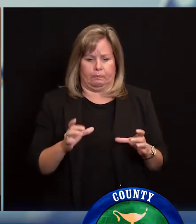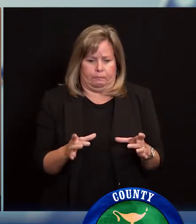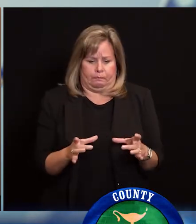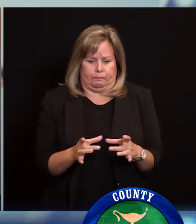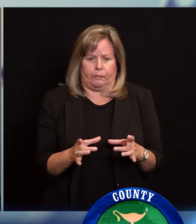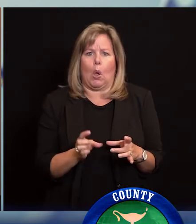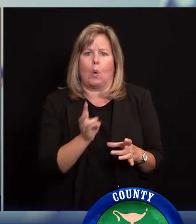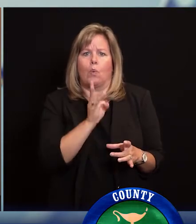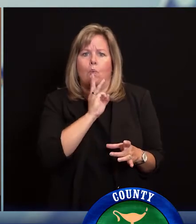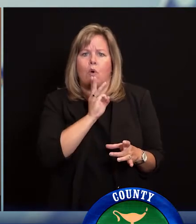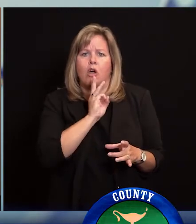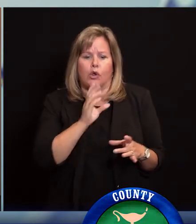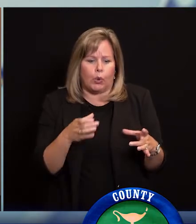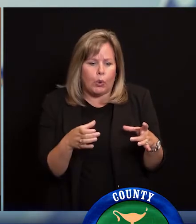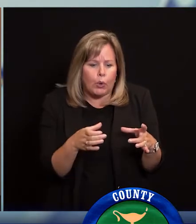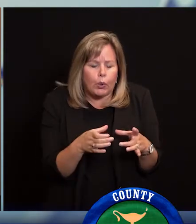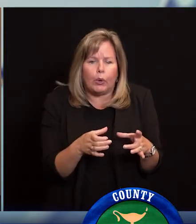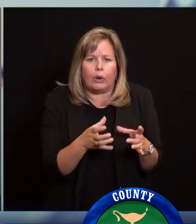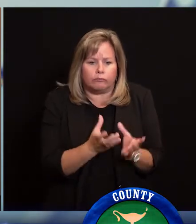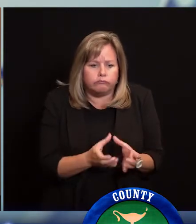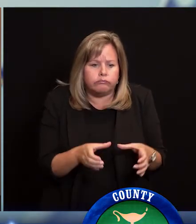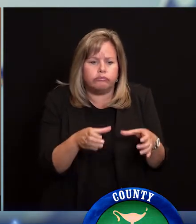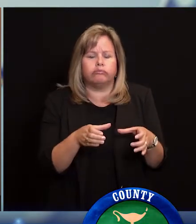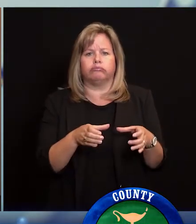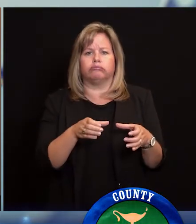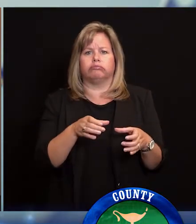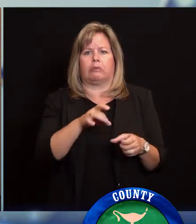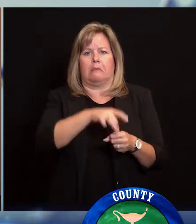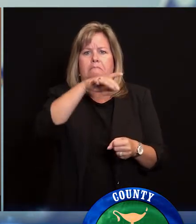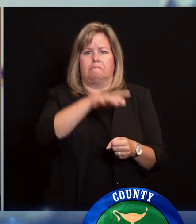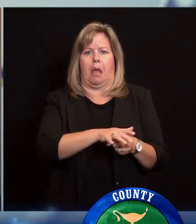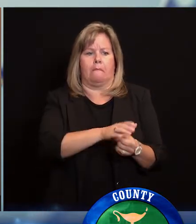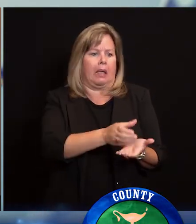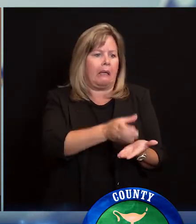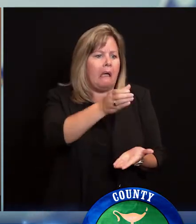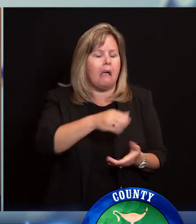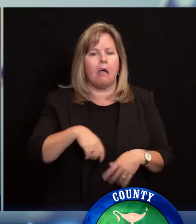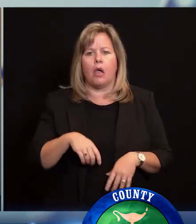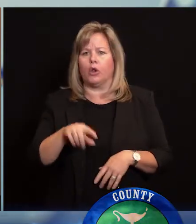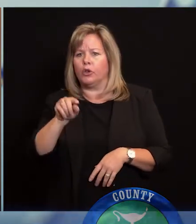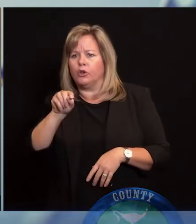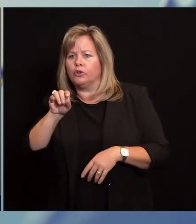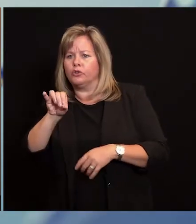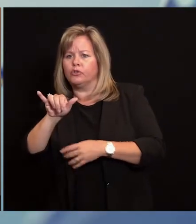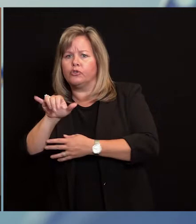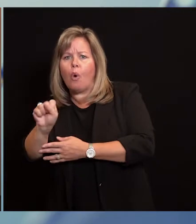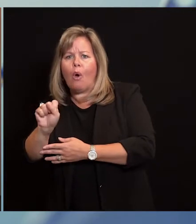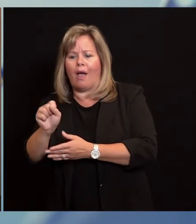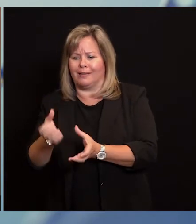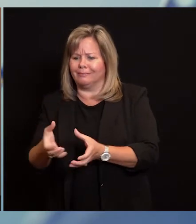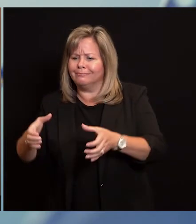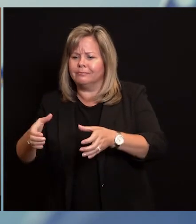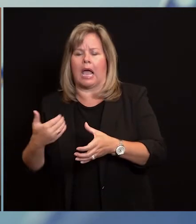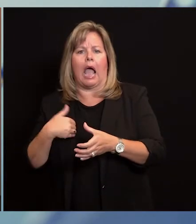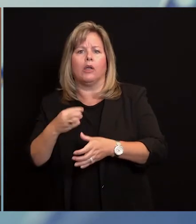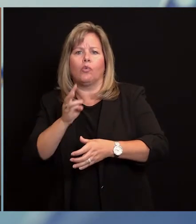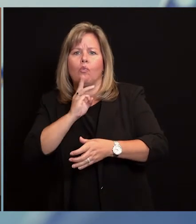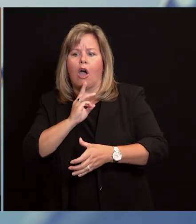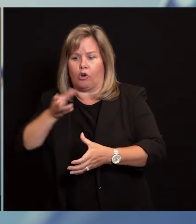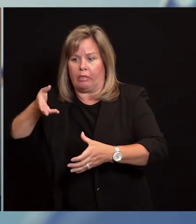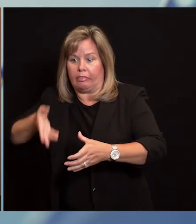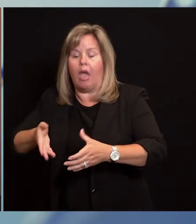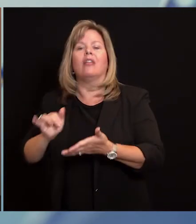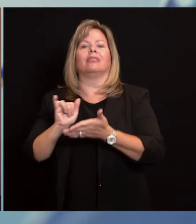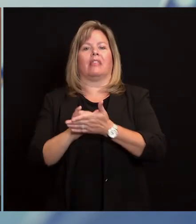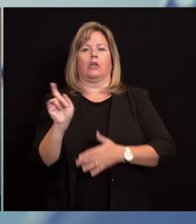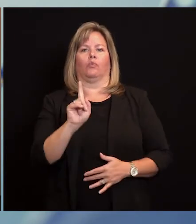like soda cans or children's toys in the bushes, things that have water in them, serve as really good